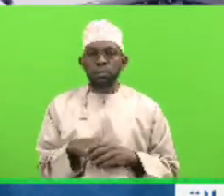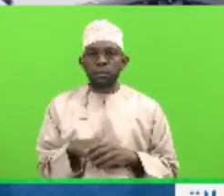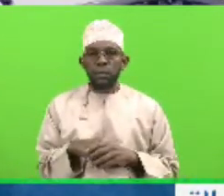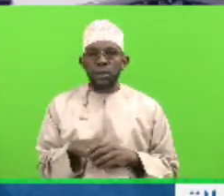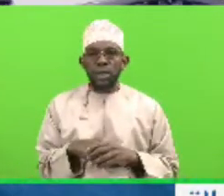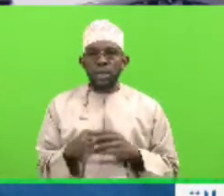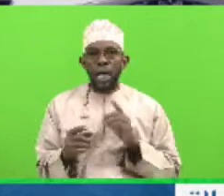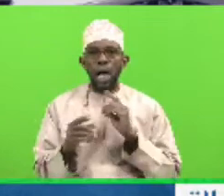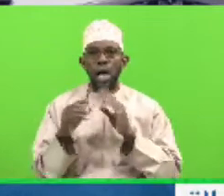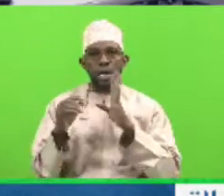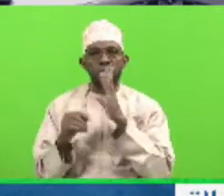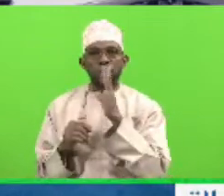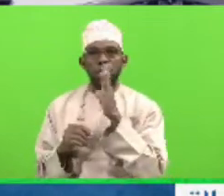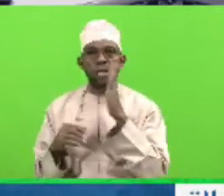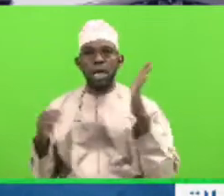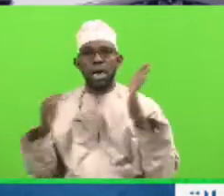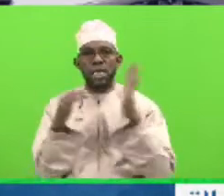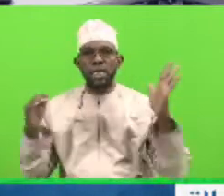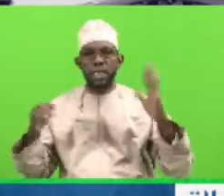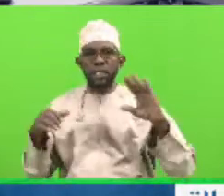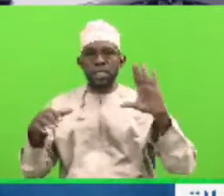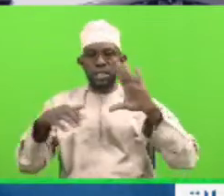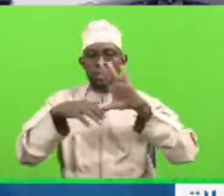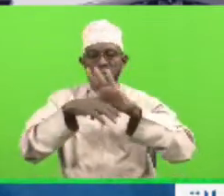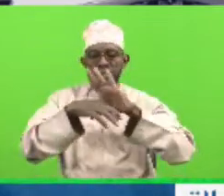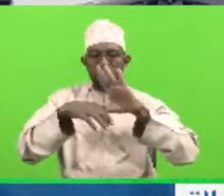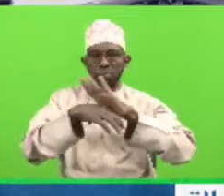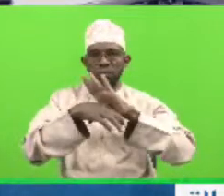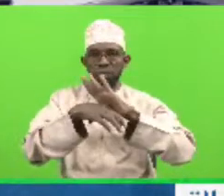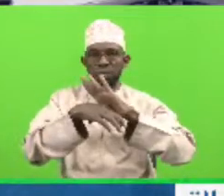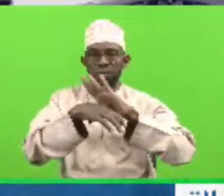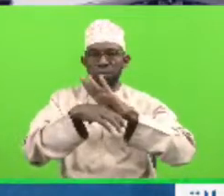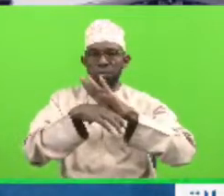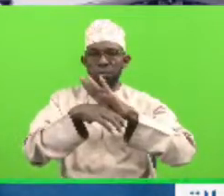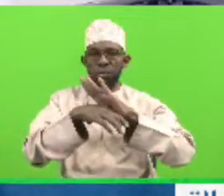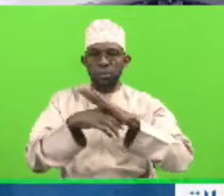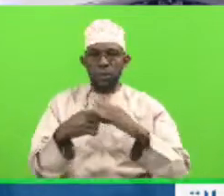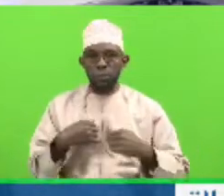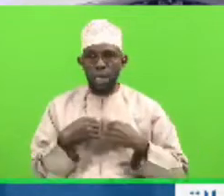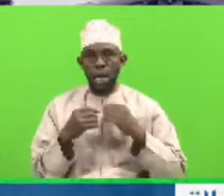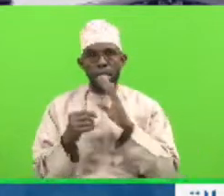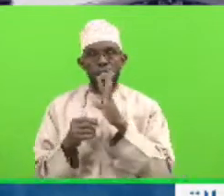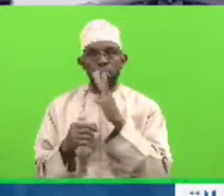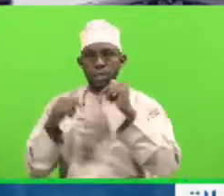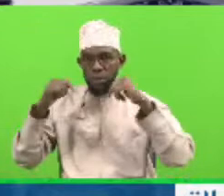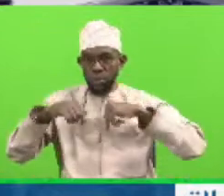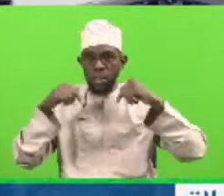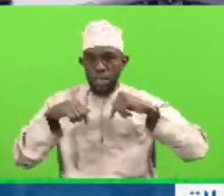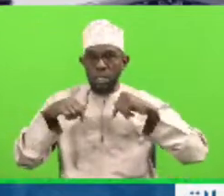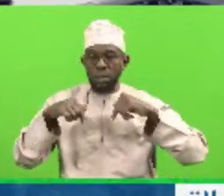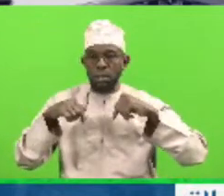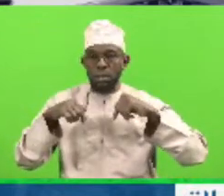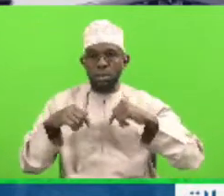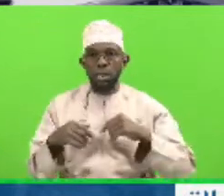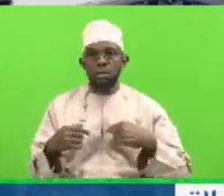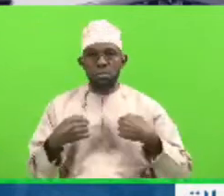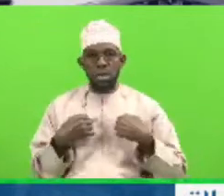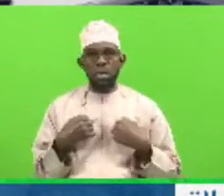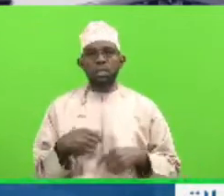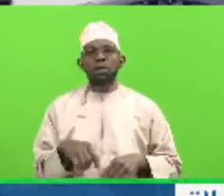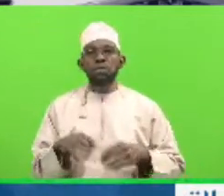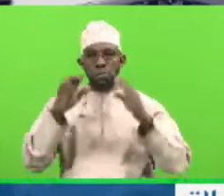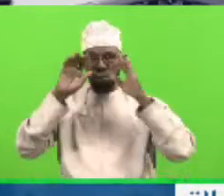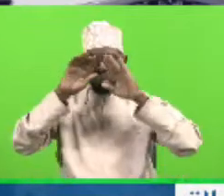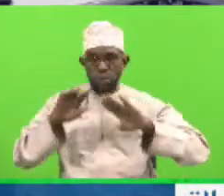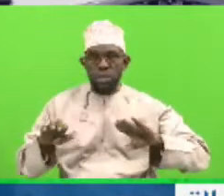when we speak against homosexuality, as I am going to speak today, because that is the position of